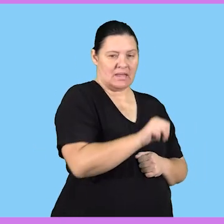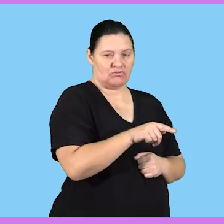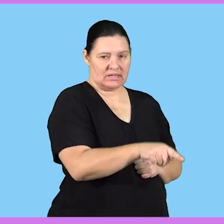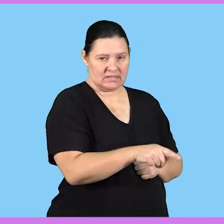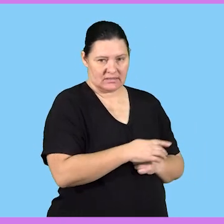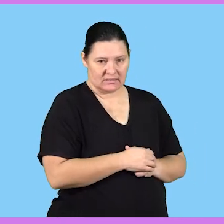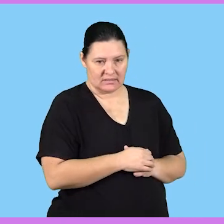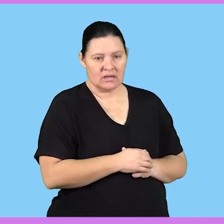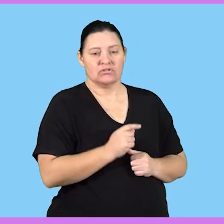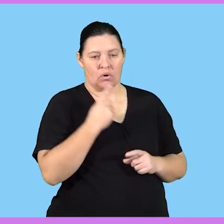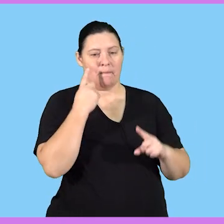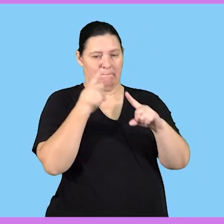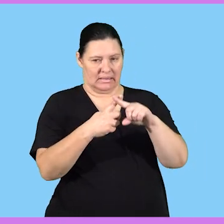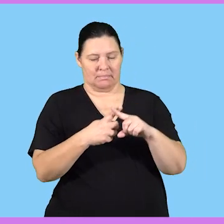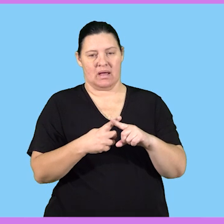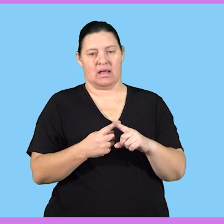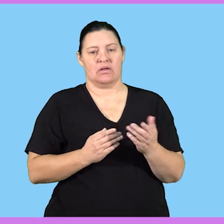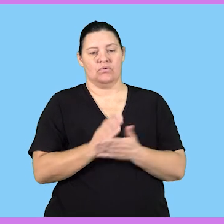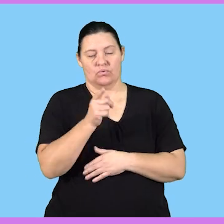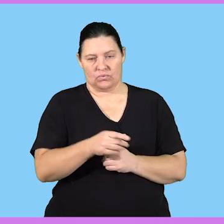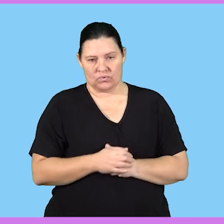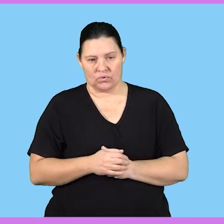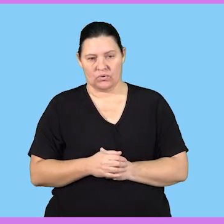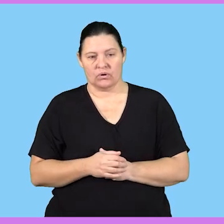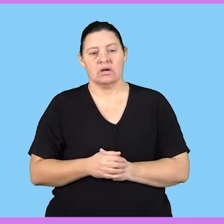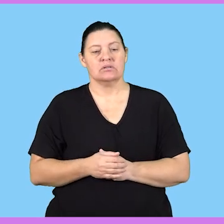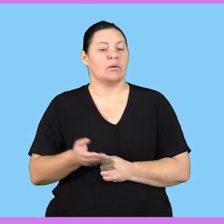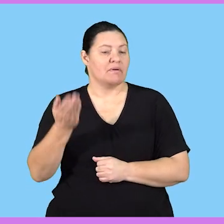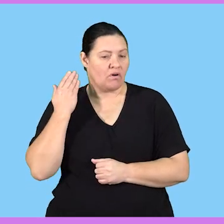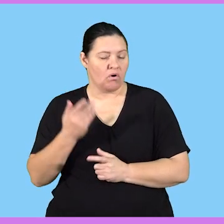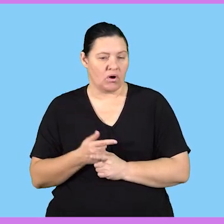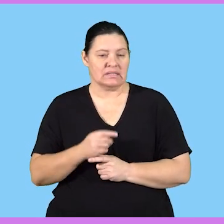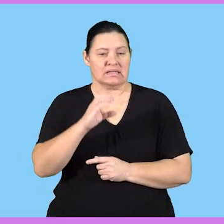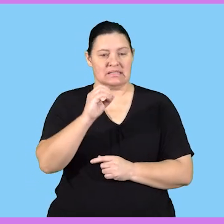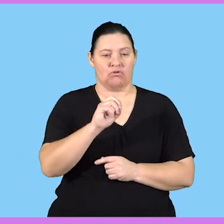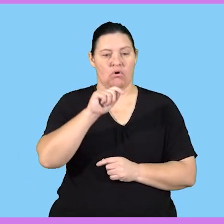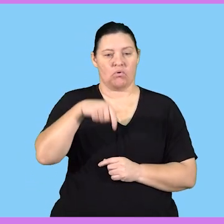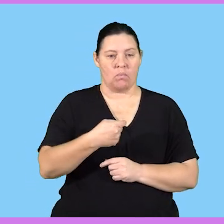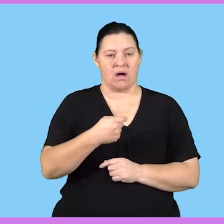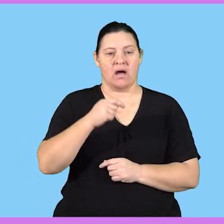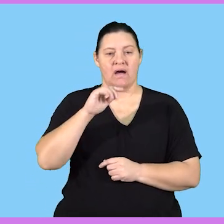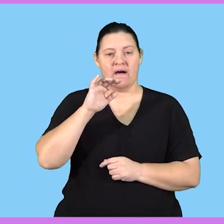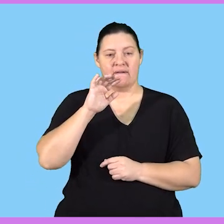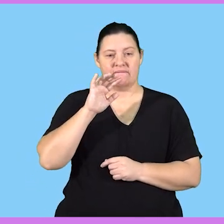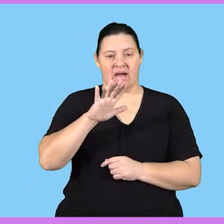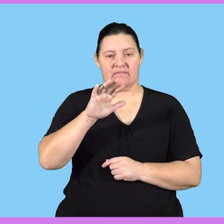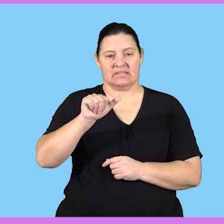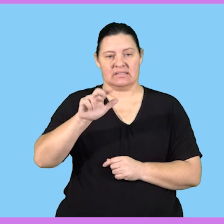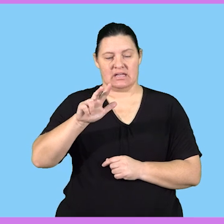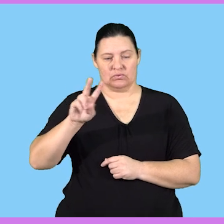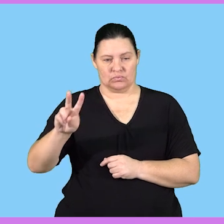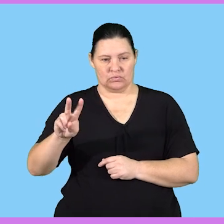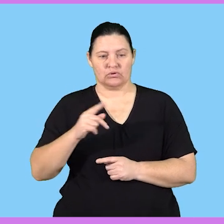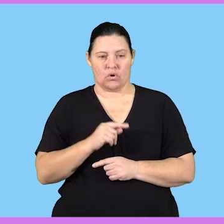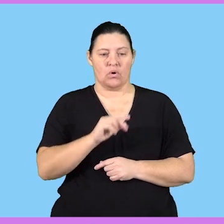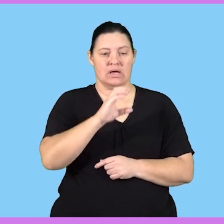convert to metric. So therefore, I will multiply by the rate. So the rate here was given as 0.5682.